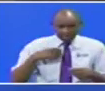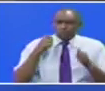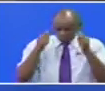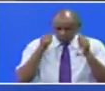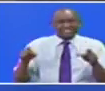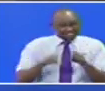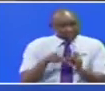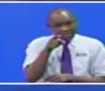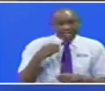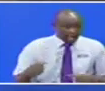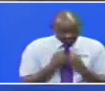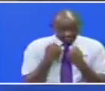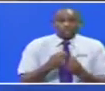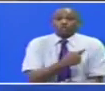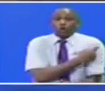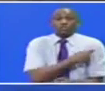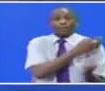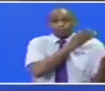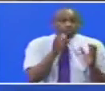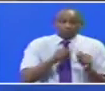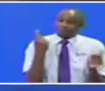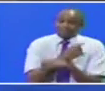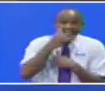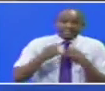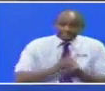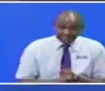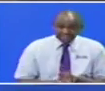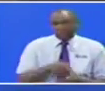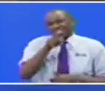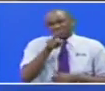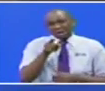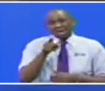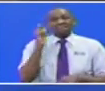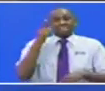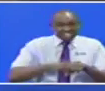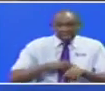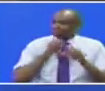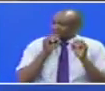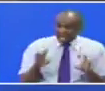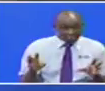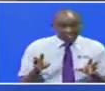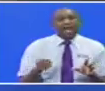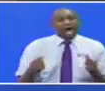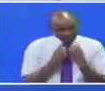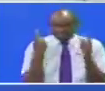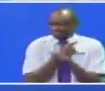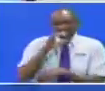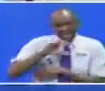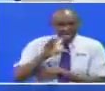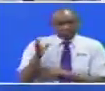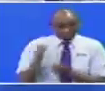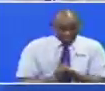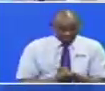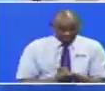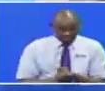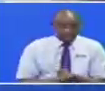kama hii ilikuja na wa madaktari wakaletwa kutoka nje. Kwa hivyo hii sio mambo ambayo haijawahi fanyika. Zimefanywa hata kwa nchi zingine. And that is not